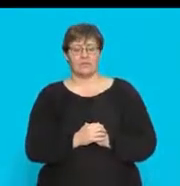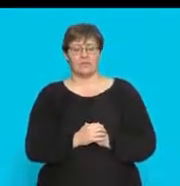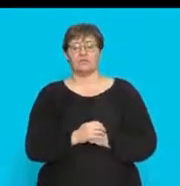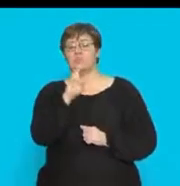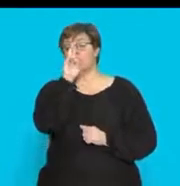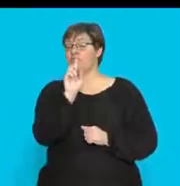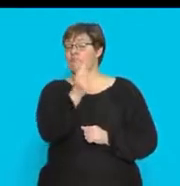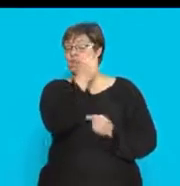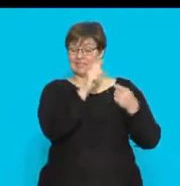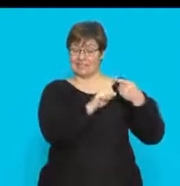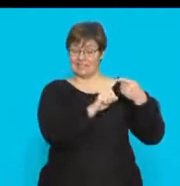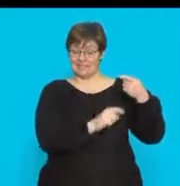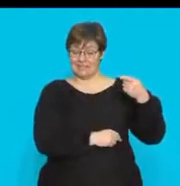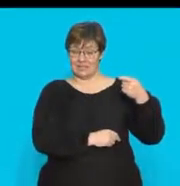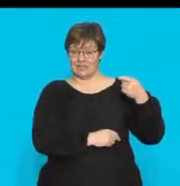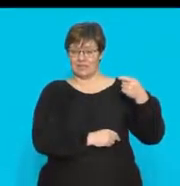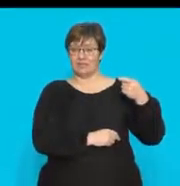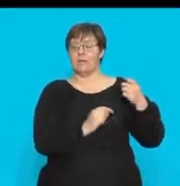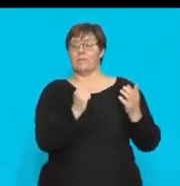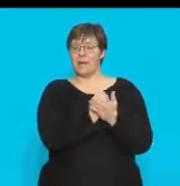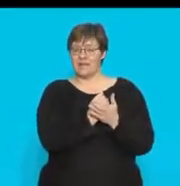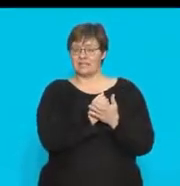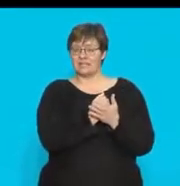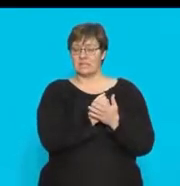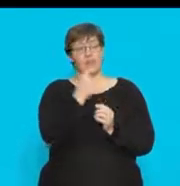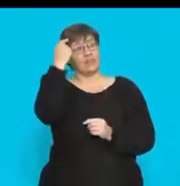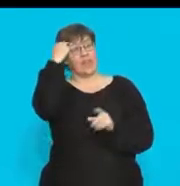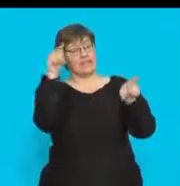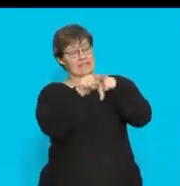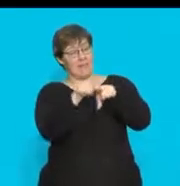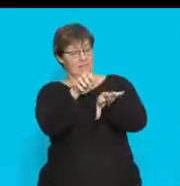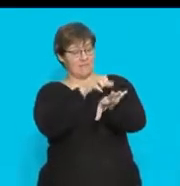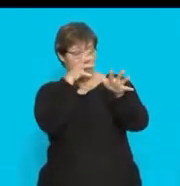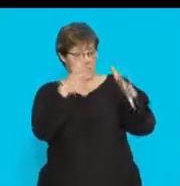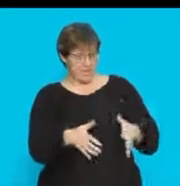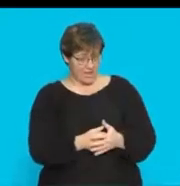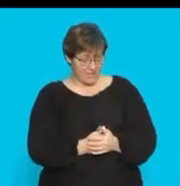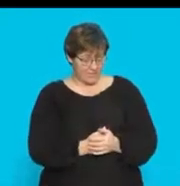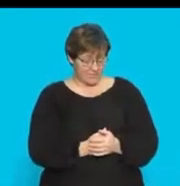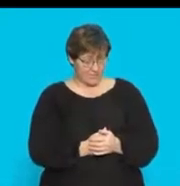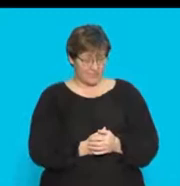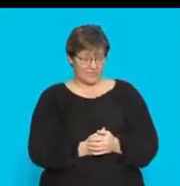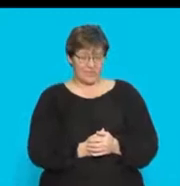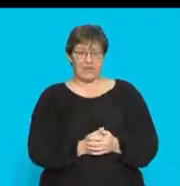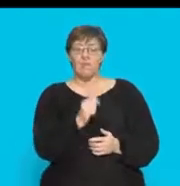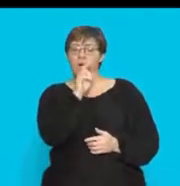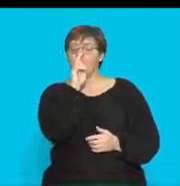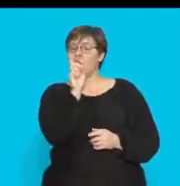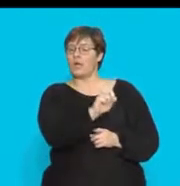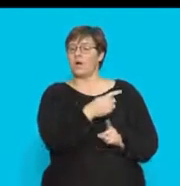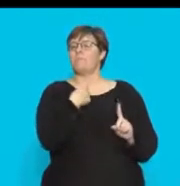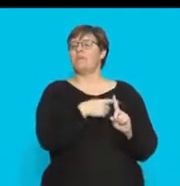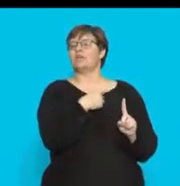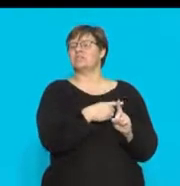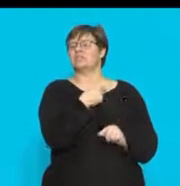Right, guys, we're looking at first, remember you need to have your farmer's hat on, if I could use that, or you're a crop grower. We're looking at